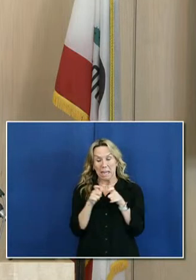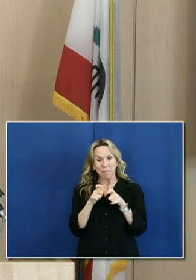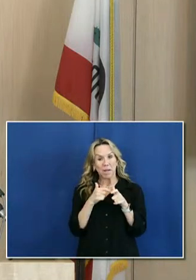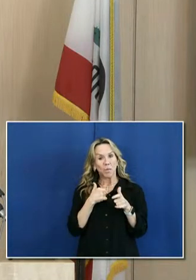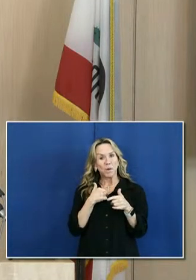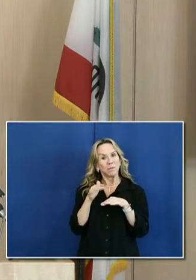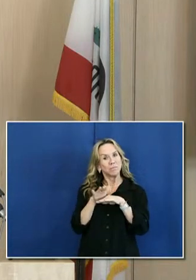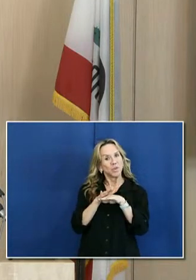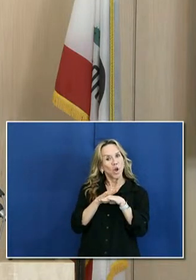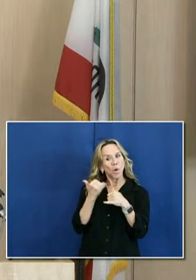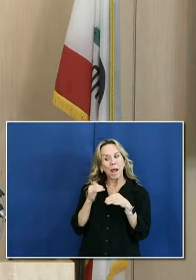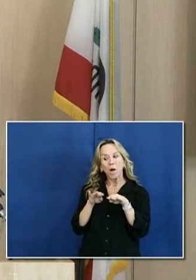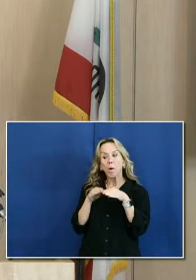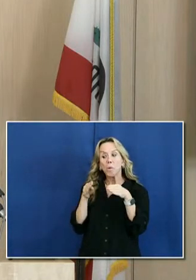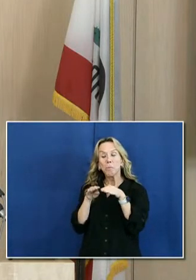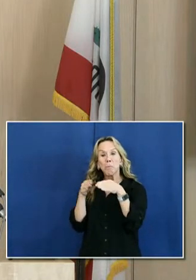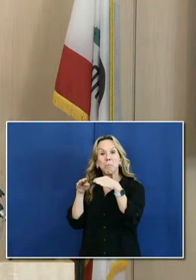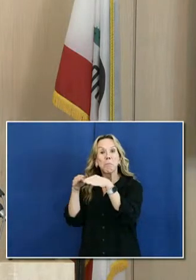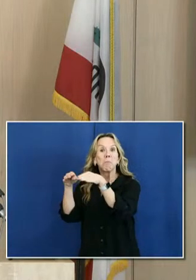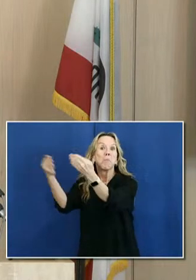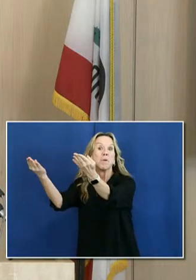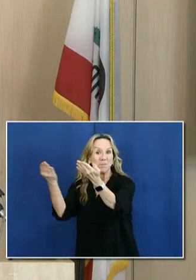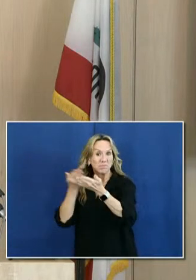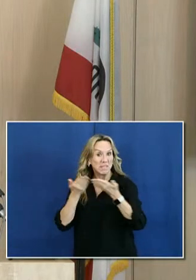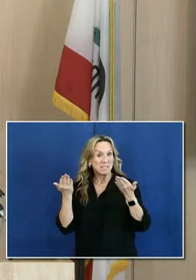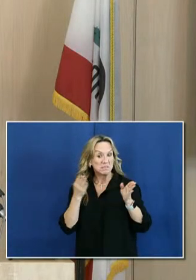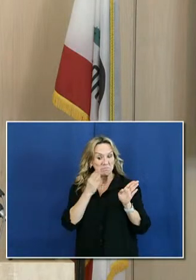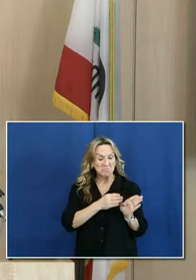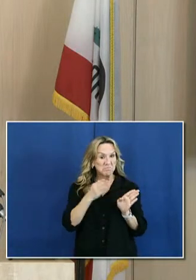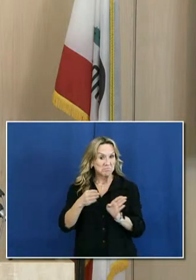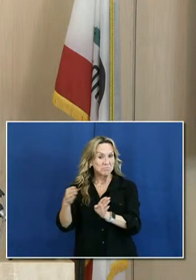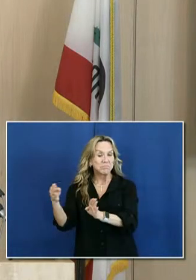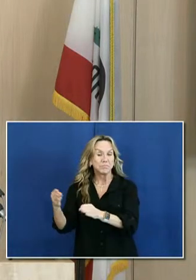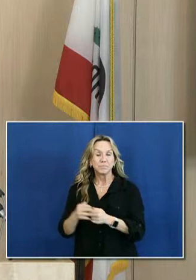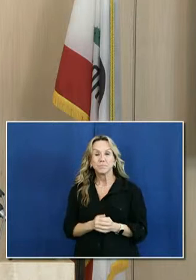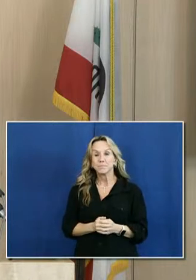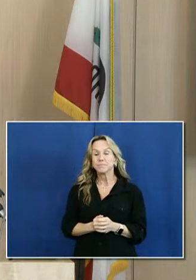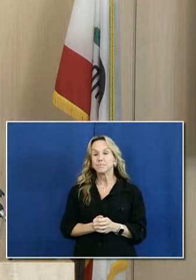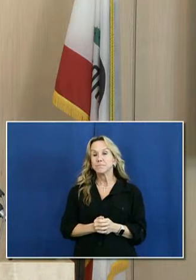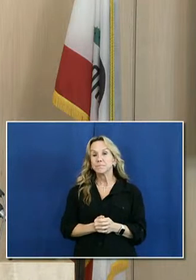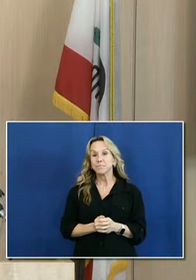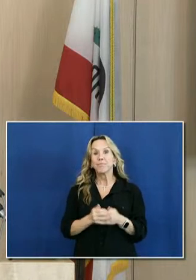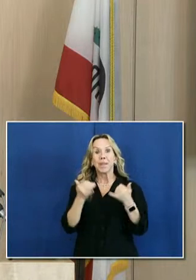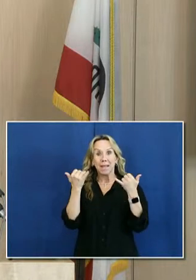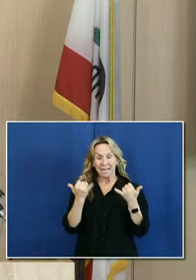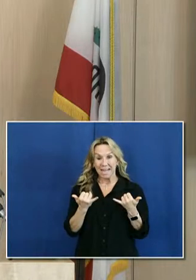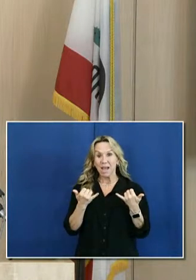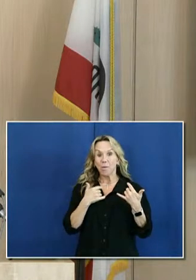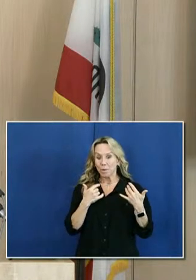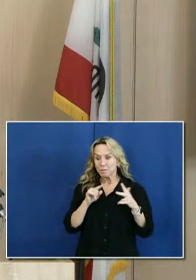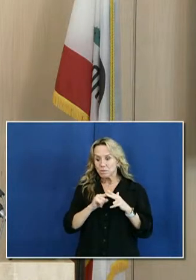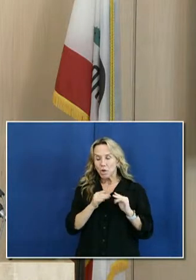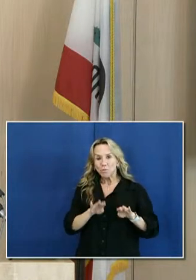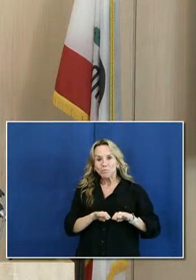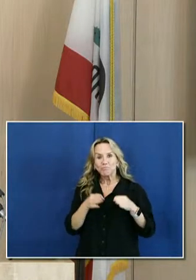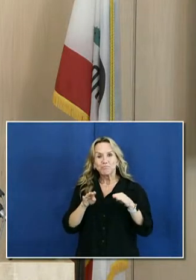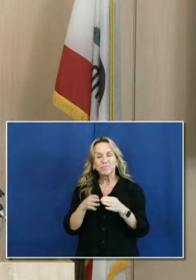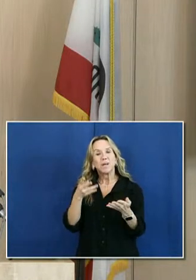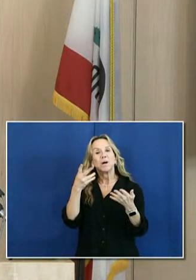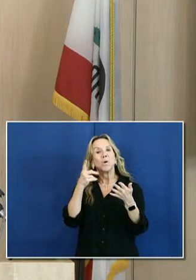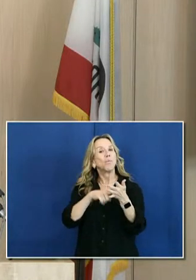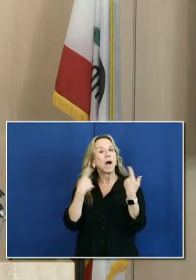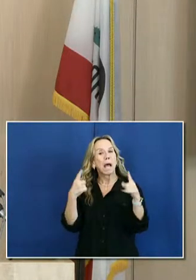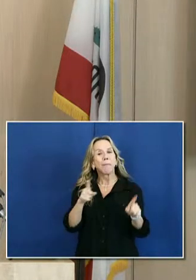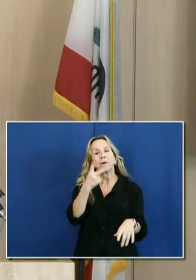reopen businesses and segments of our society. But as we've reopened, we've seen cases rise